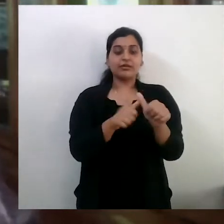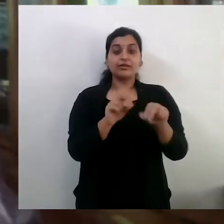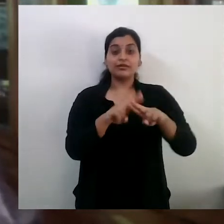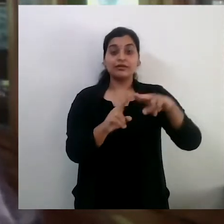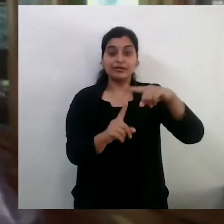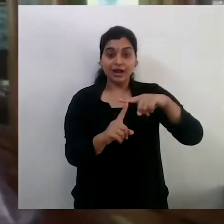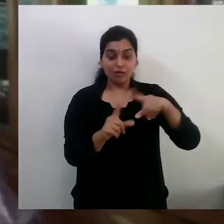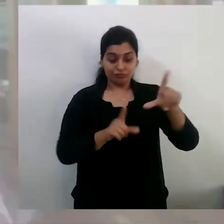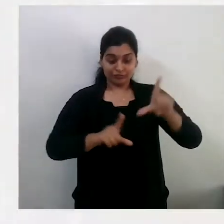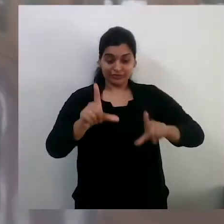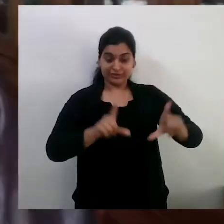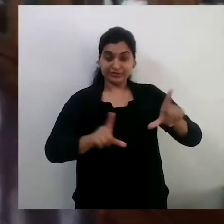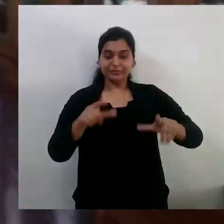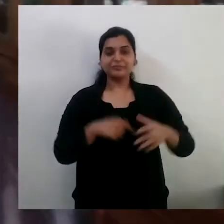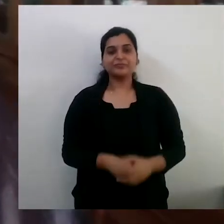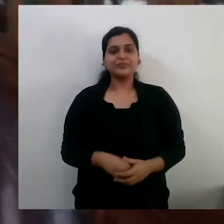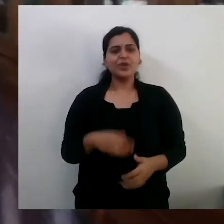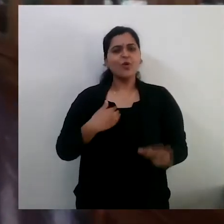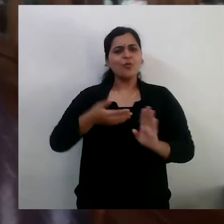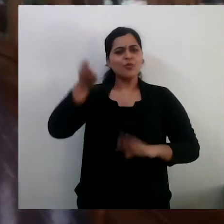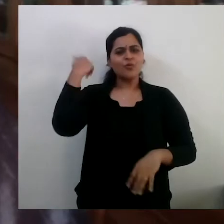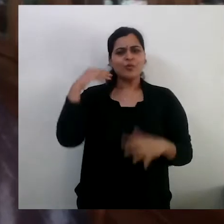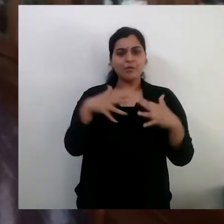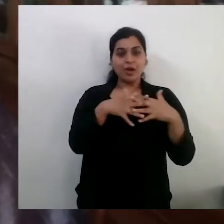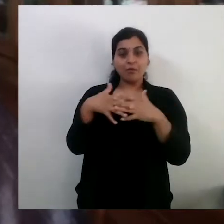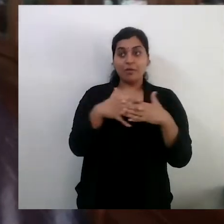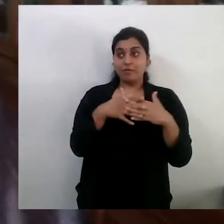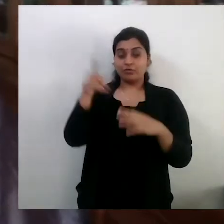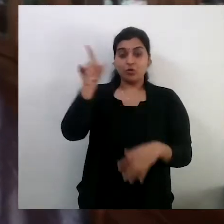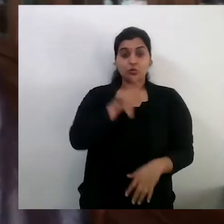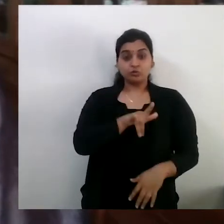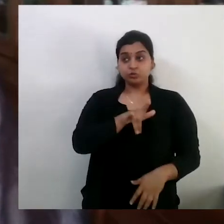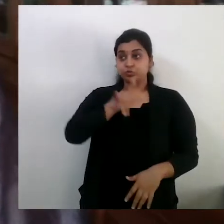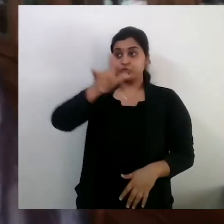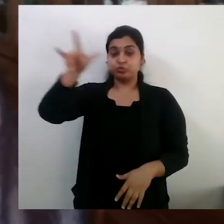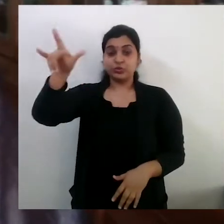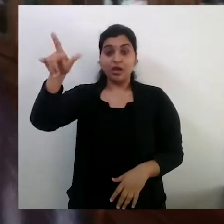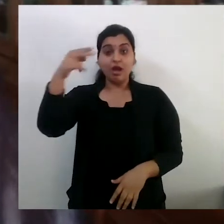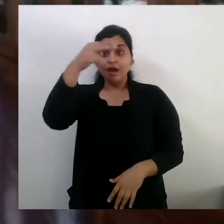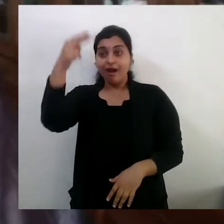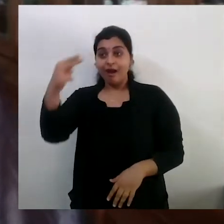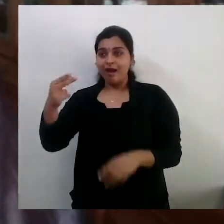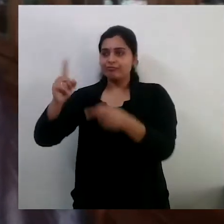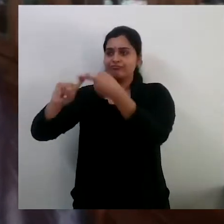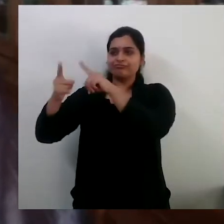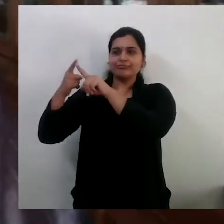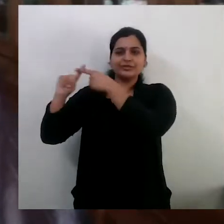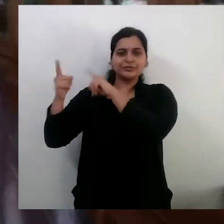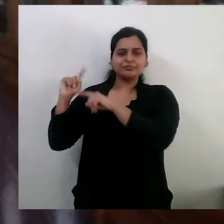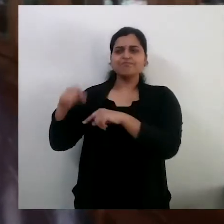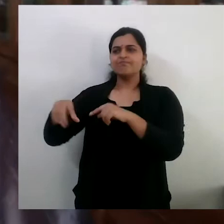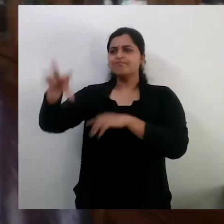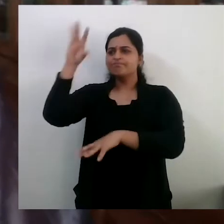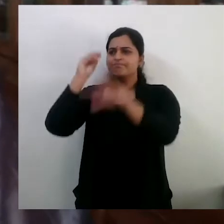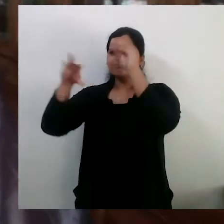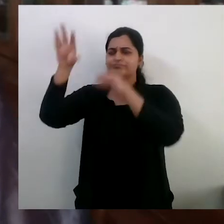and design today. When I was a student in America, I was studying history of art. This